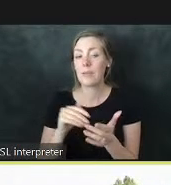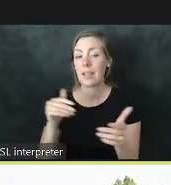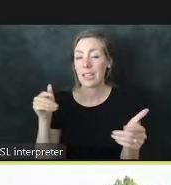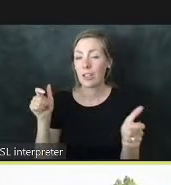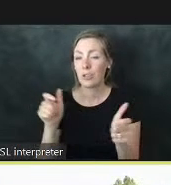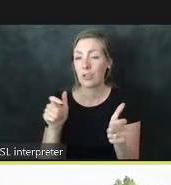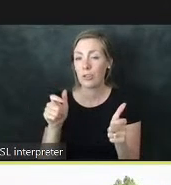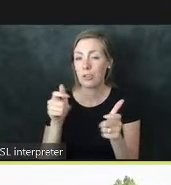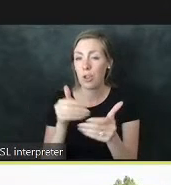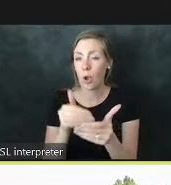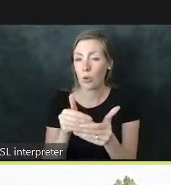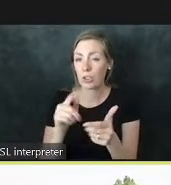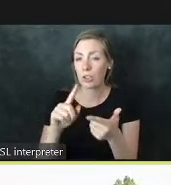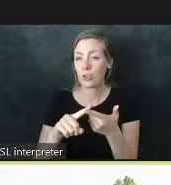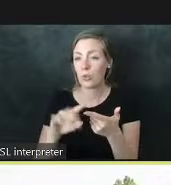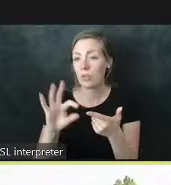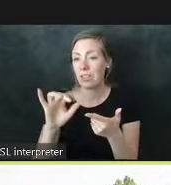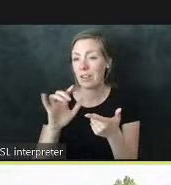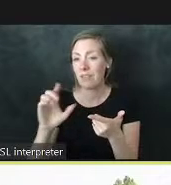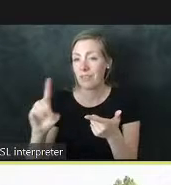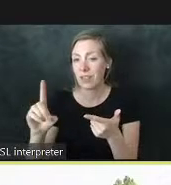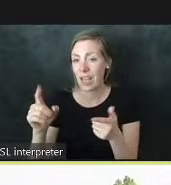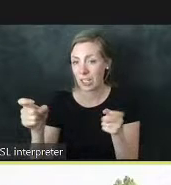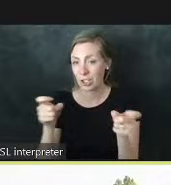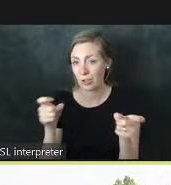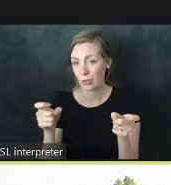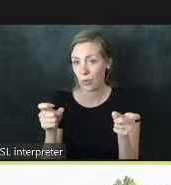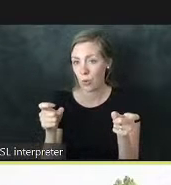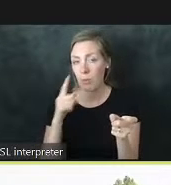because the risk of large storm events has really